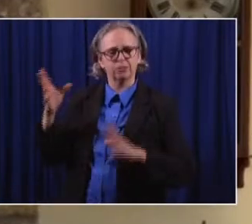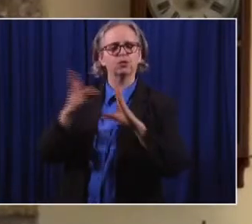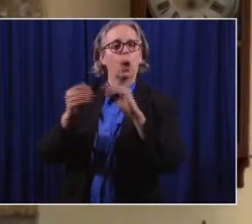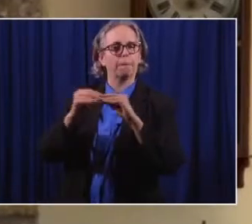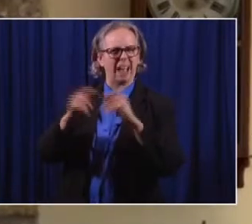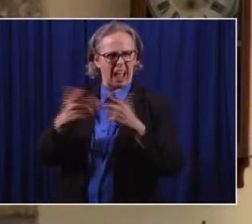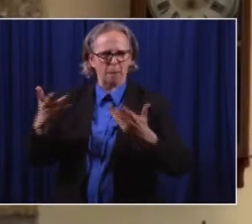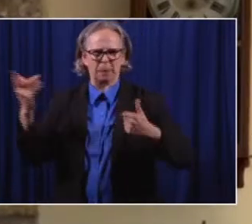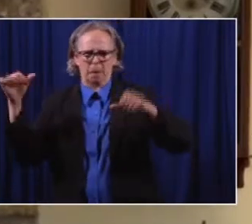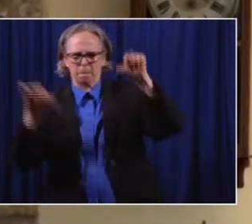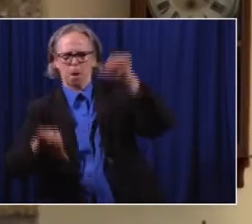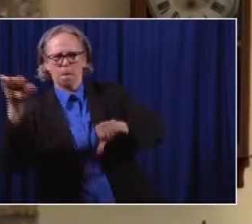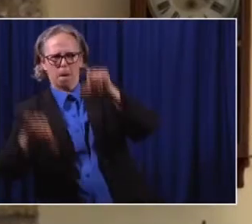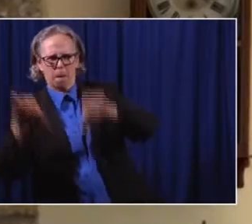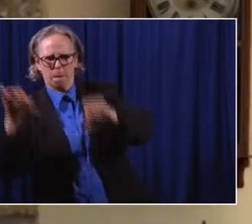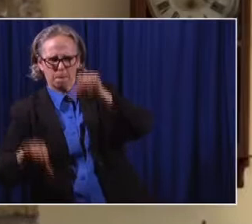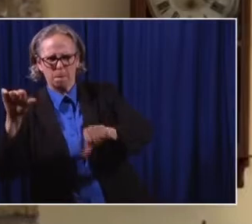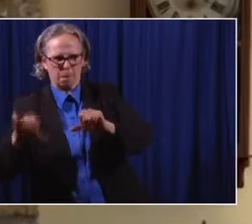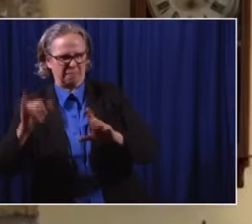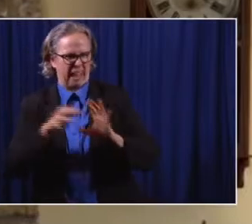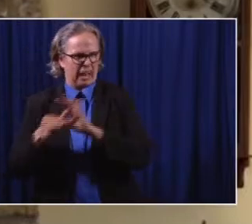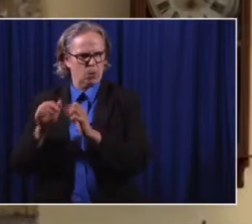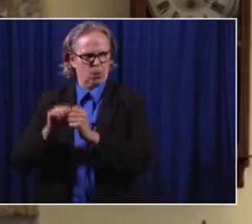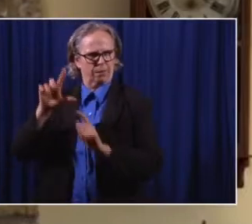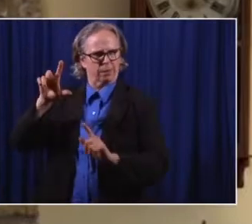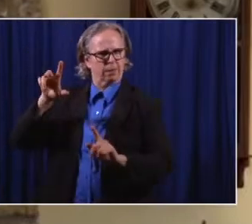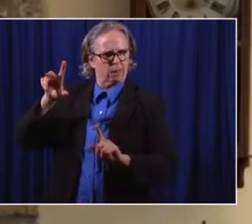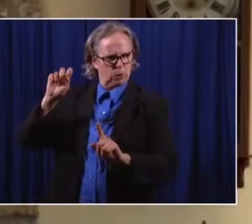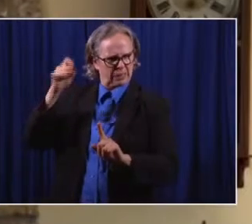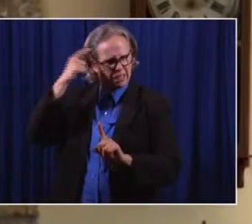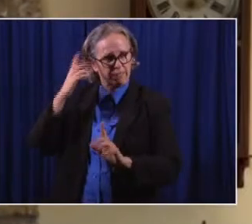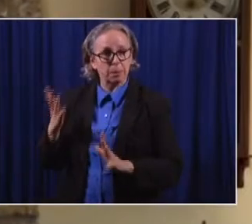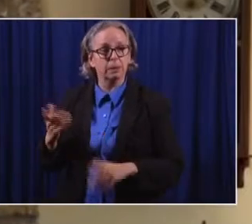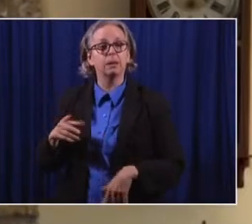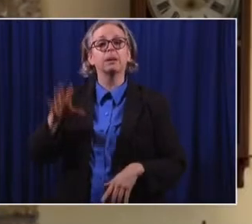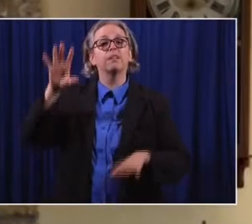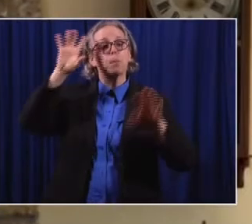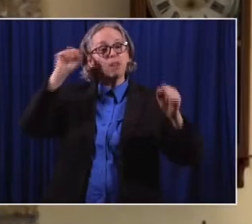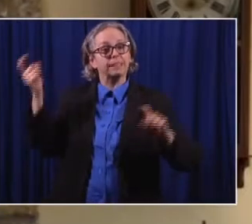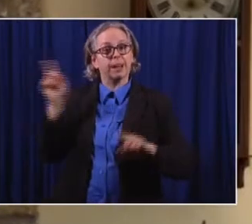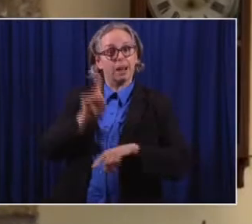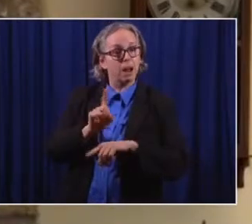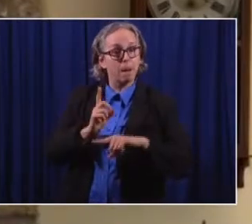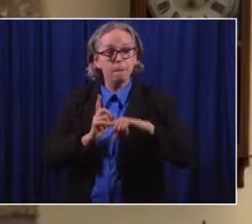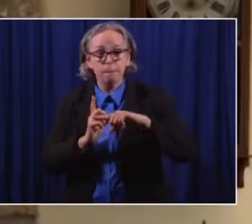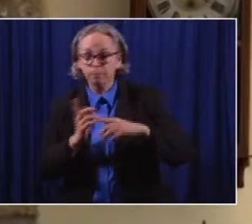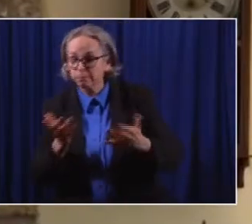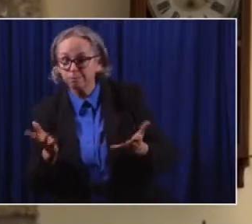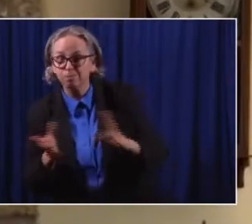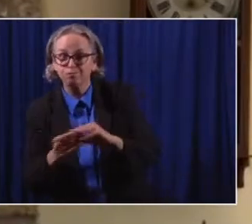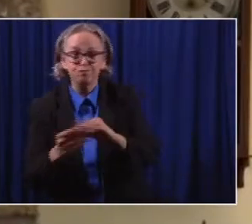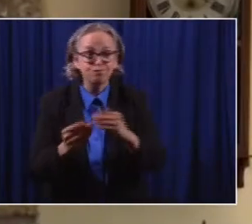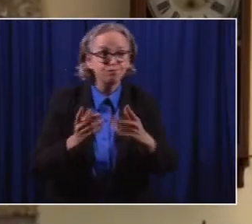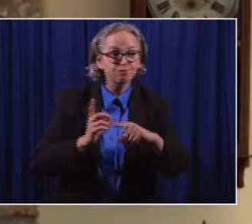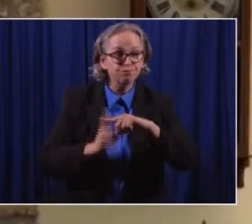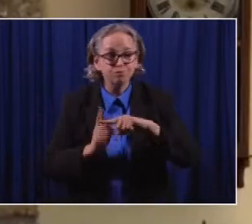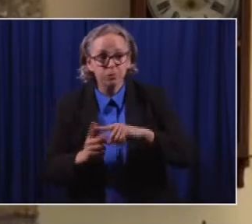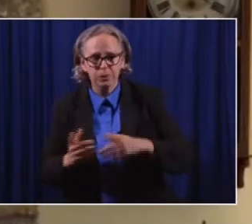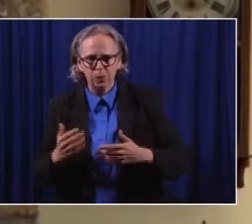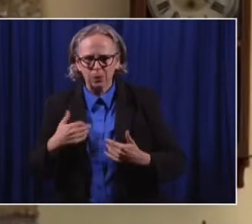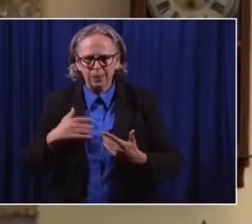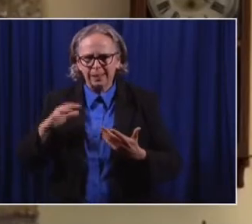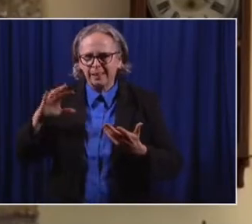had some nice things to say about me. He and I had a nice chance to talk on the airplane for a little